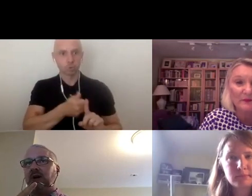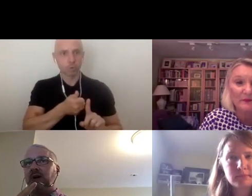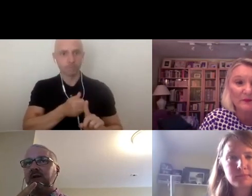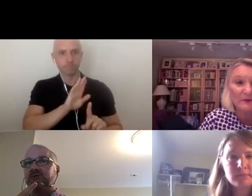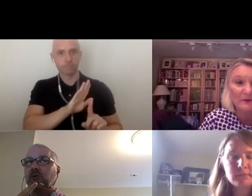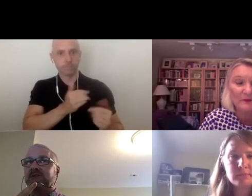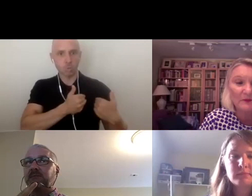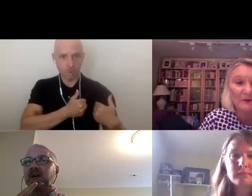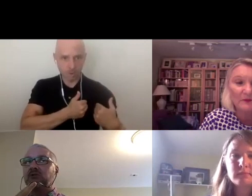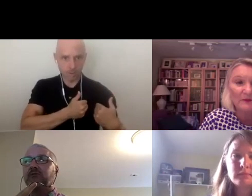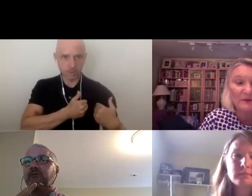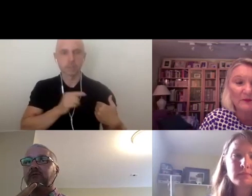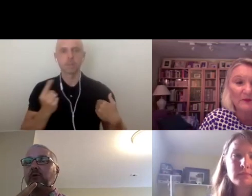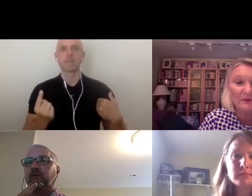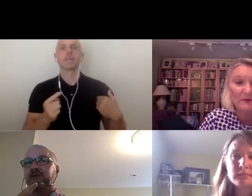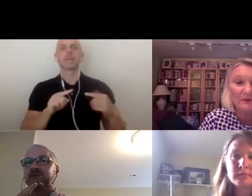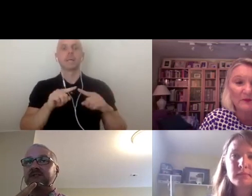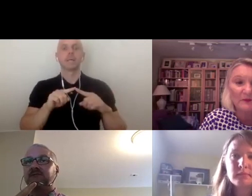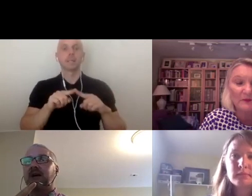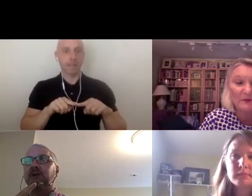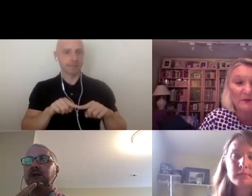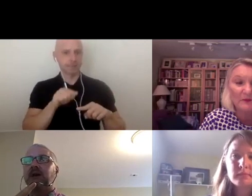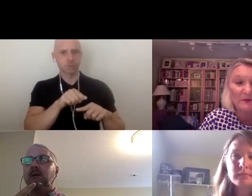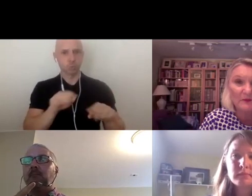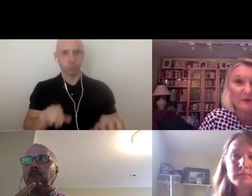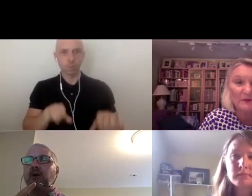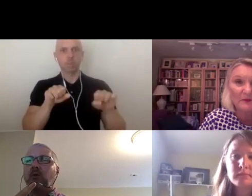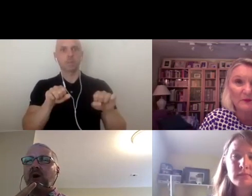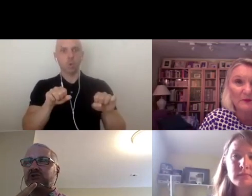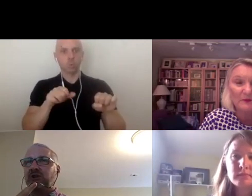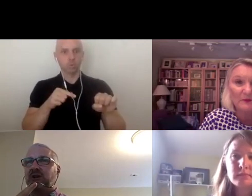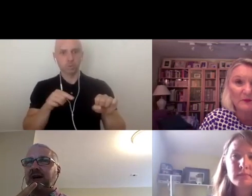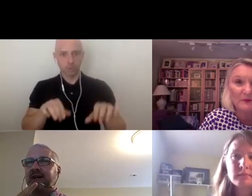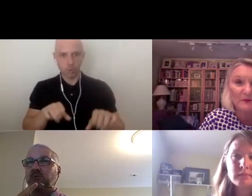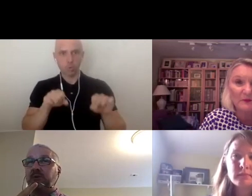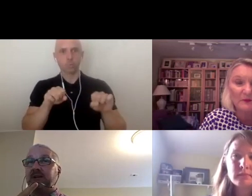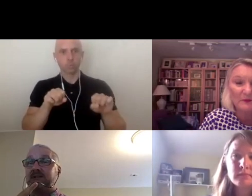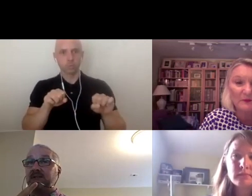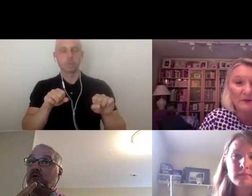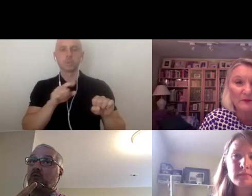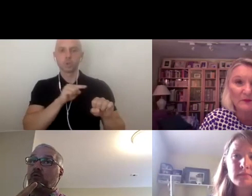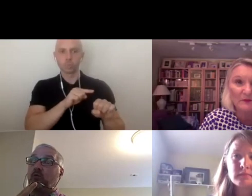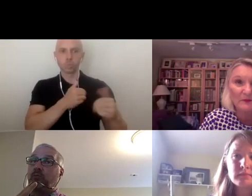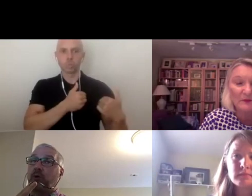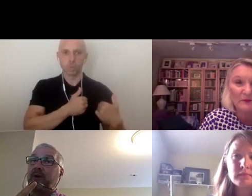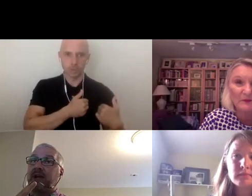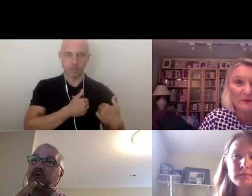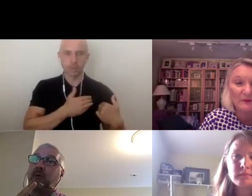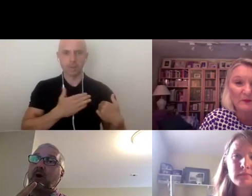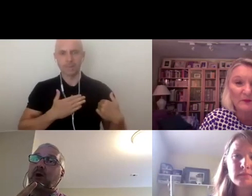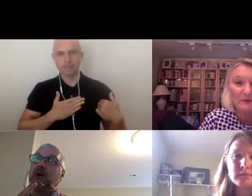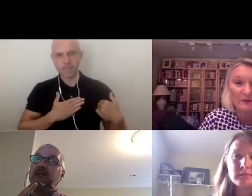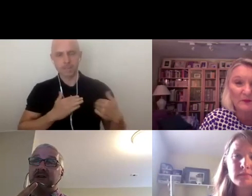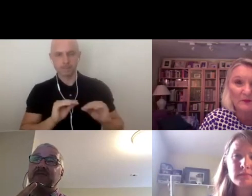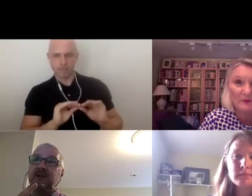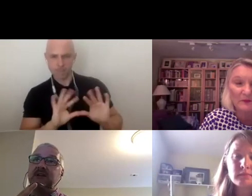doing, there is always a potential for some sense of liability. My question, I guess, would be is if you're permitting out the